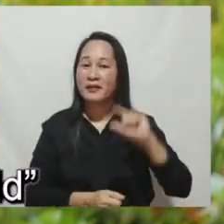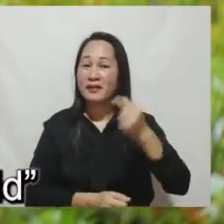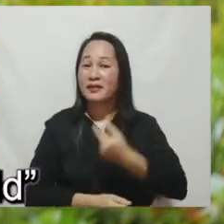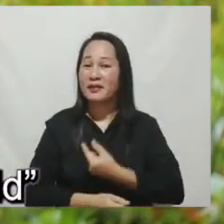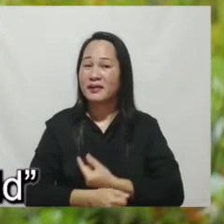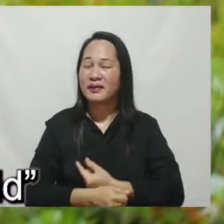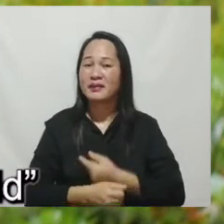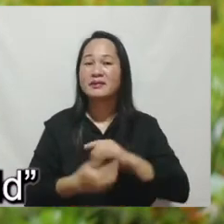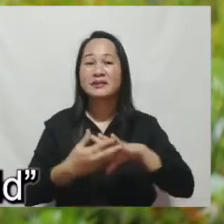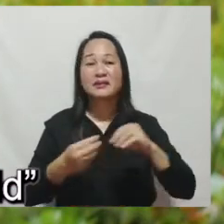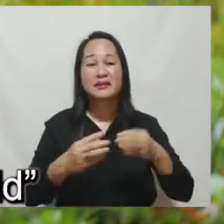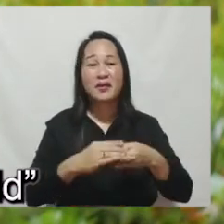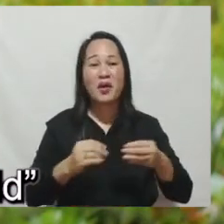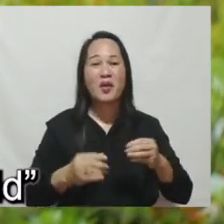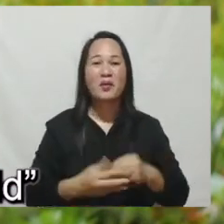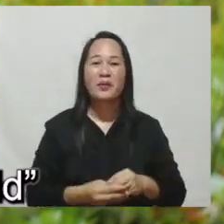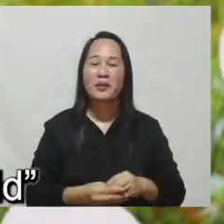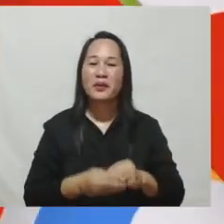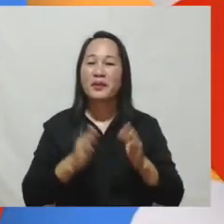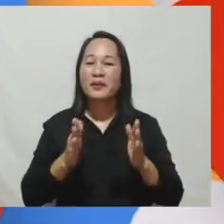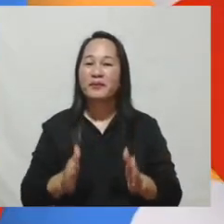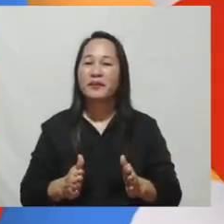entitled, The Adopted Child.